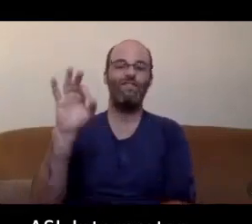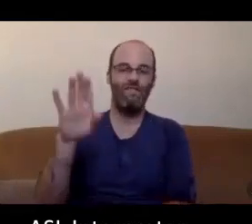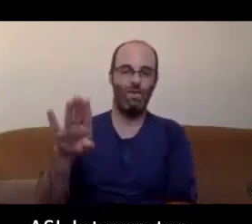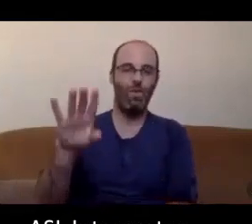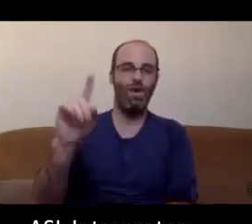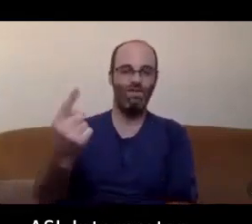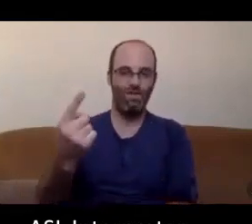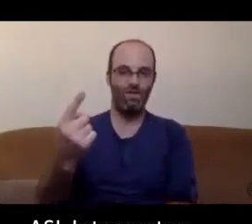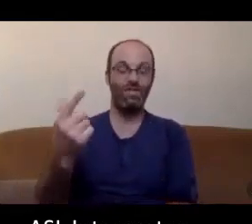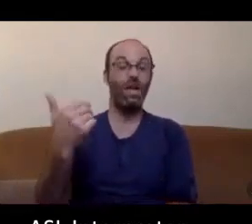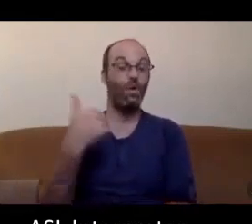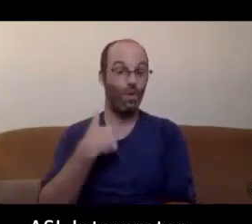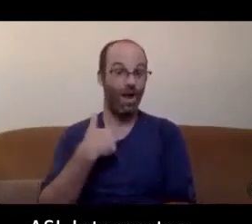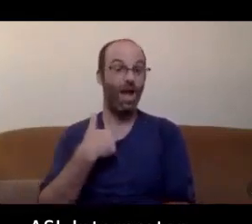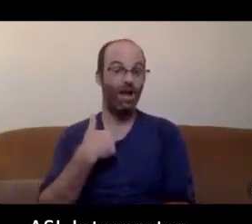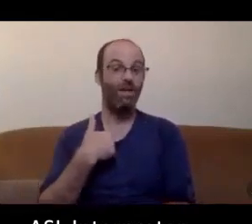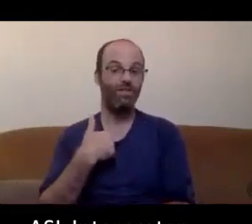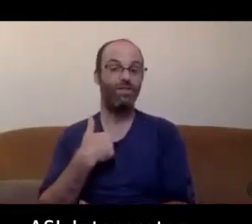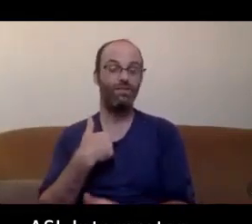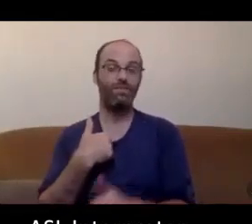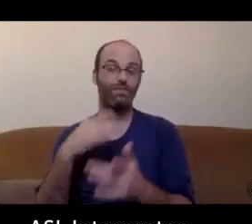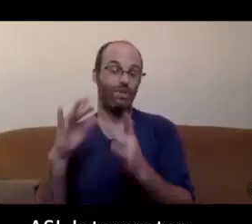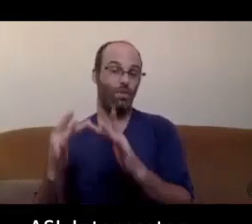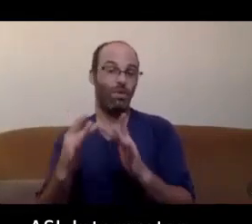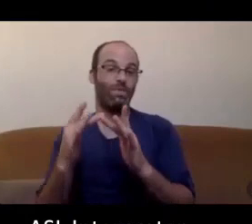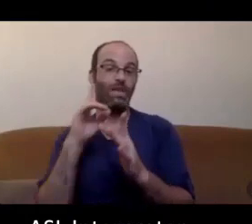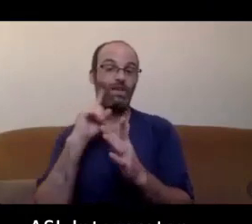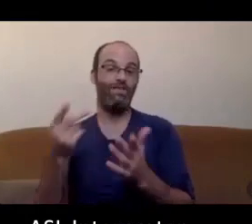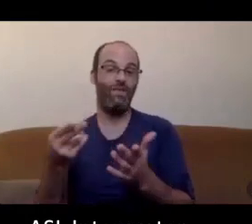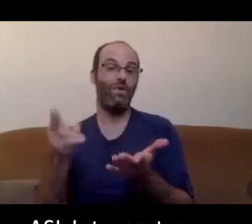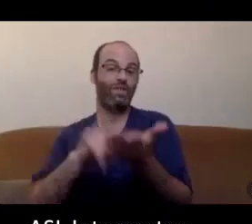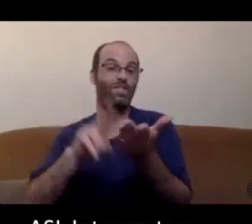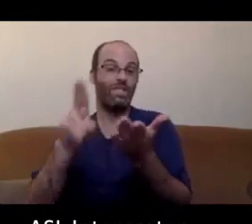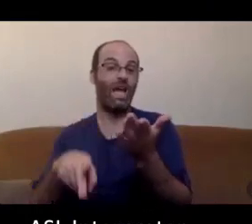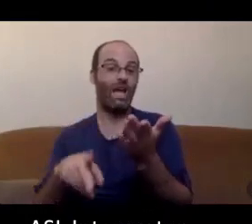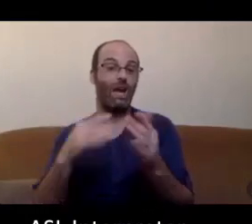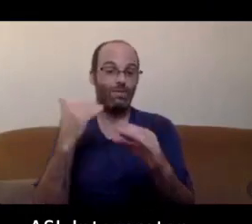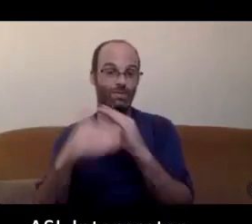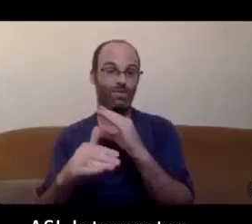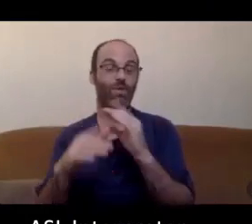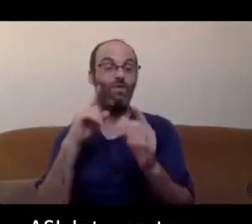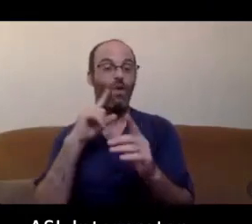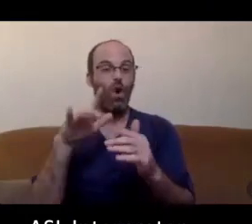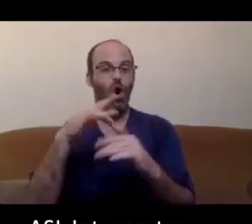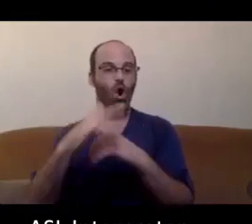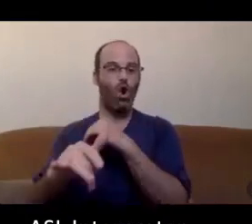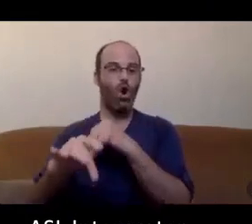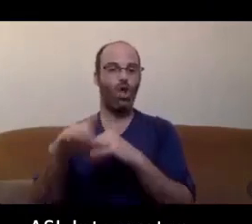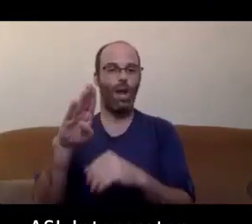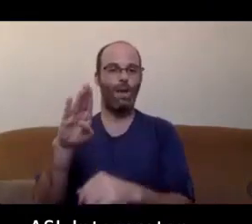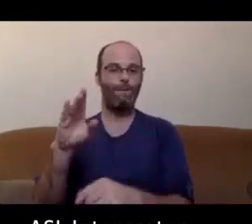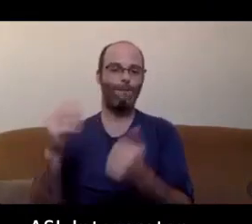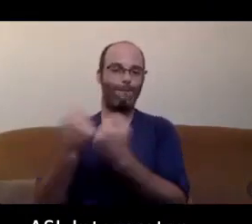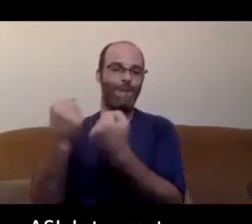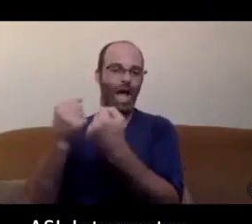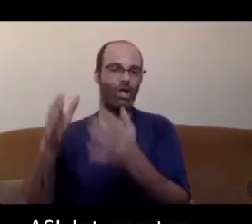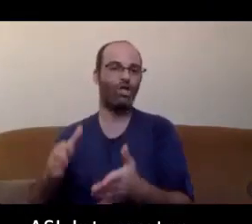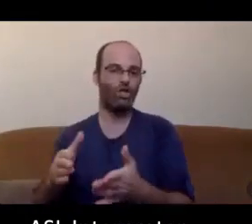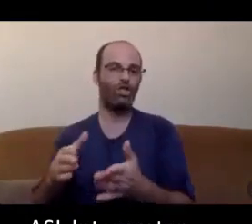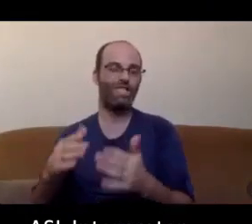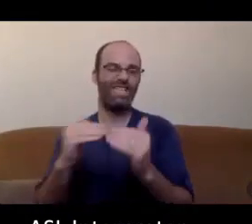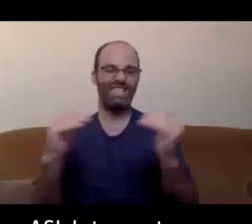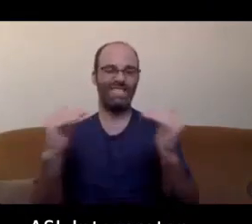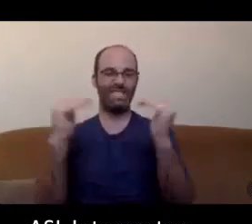email sign-ups, and we're going to have really exciting early backer sort of rewards tiers. And